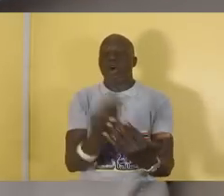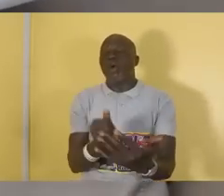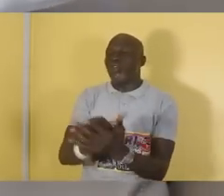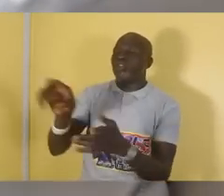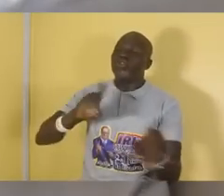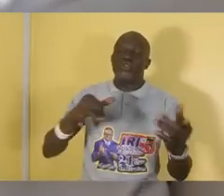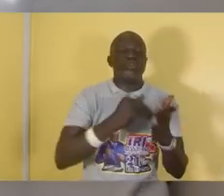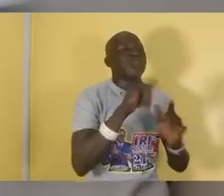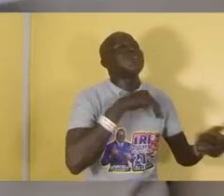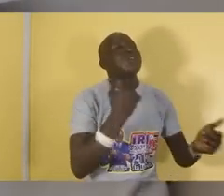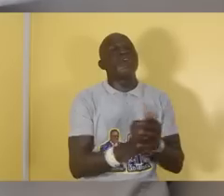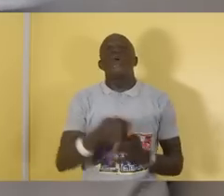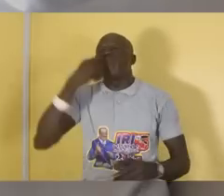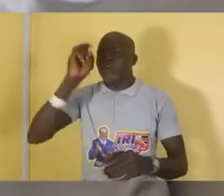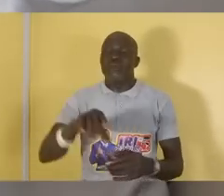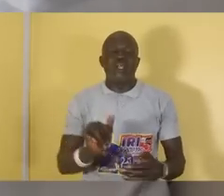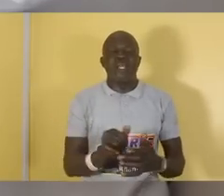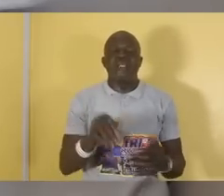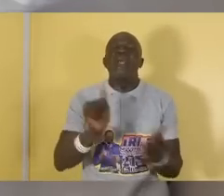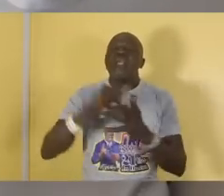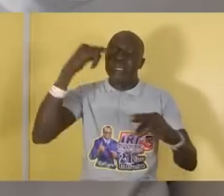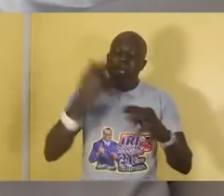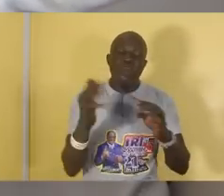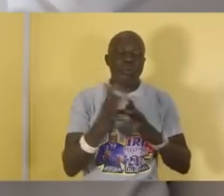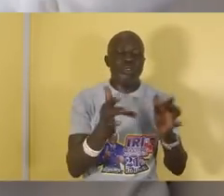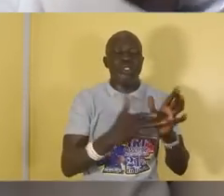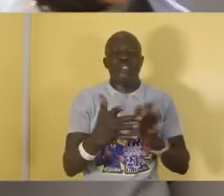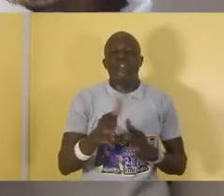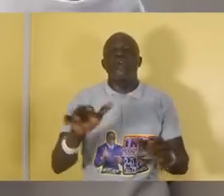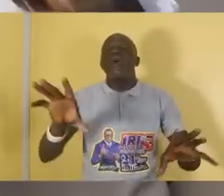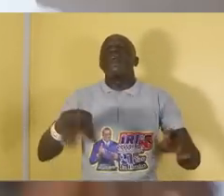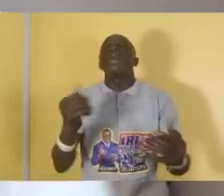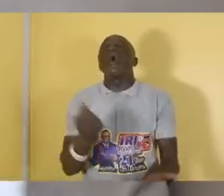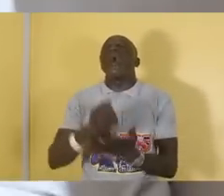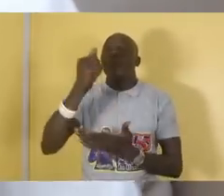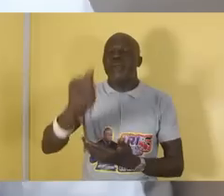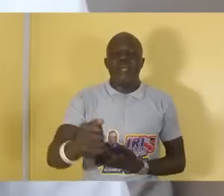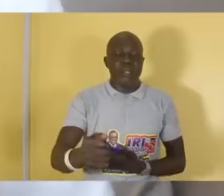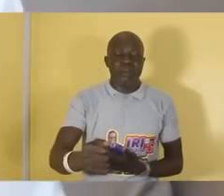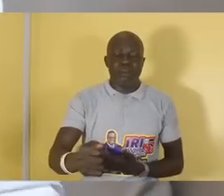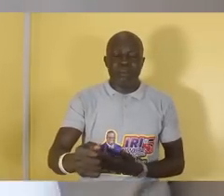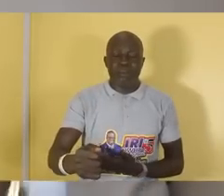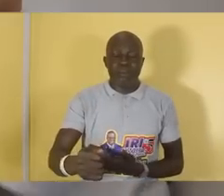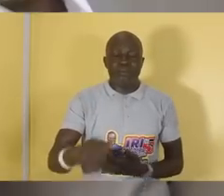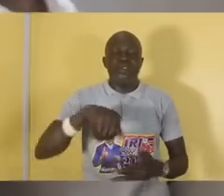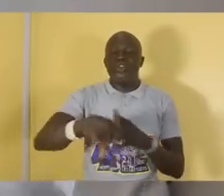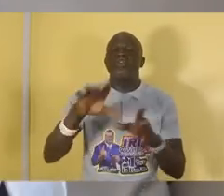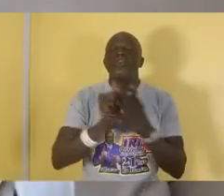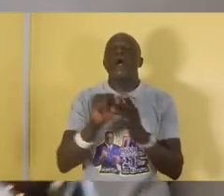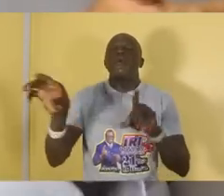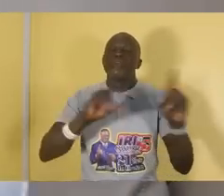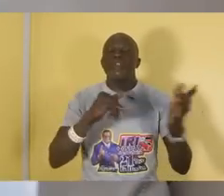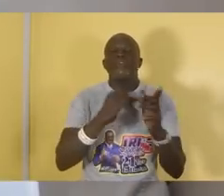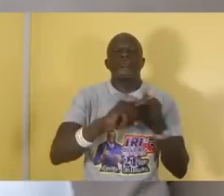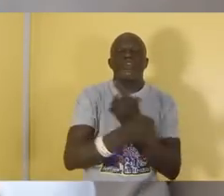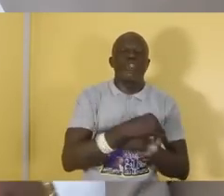hands. All of it that I've done so. Mind them one. He's coming. Oh, in the name of Jesus. Oh, yeah, no bad. Amen. Feed me mercy. What of my shalom?